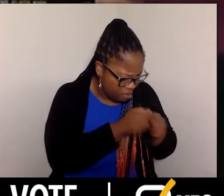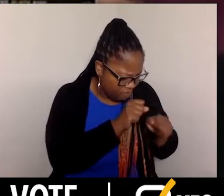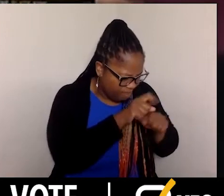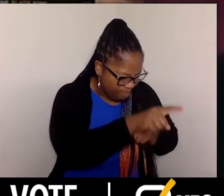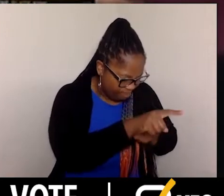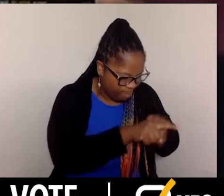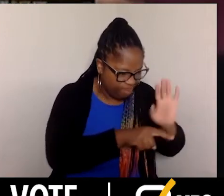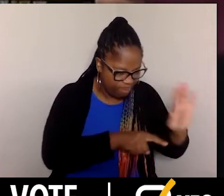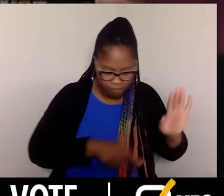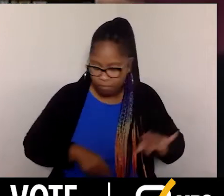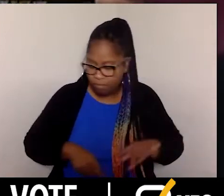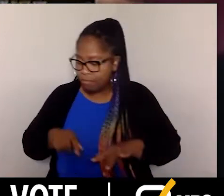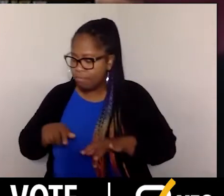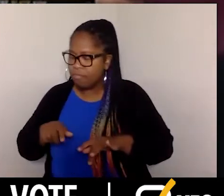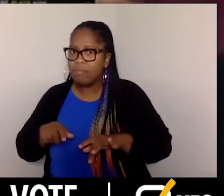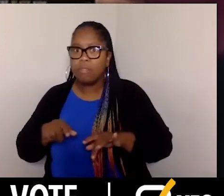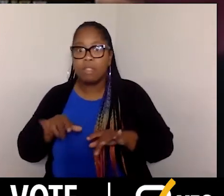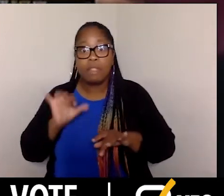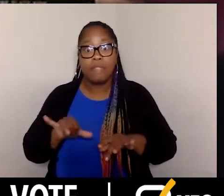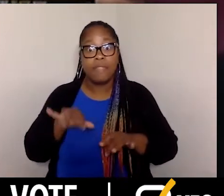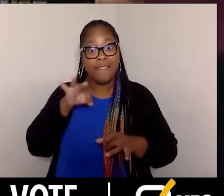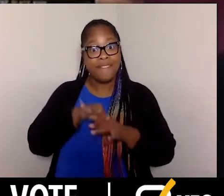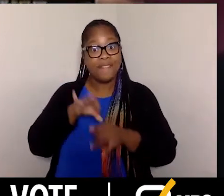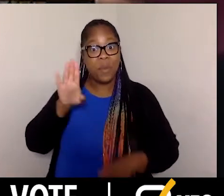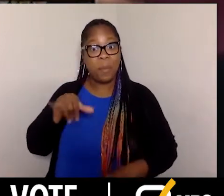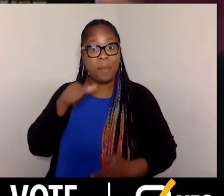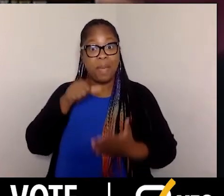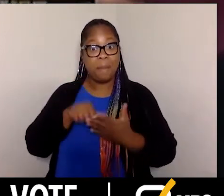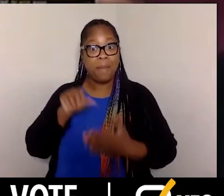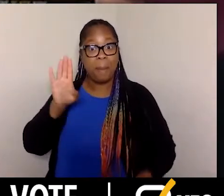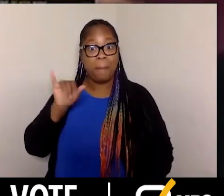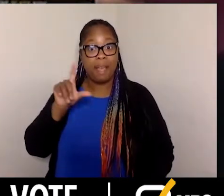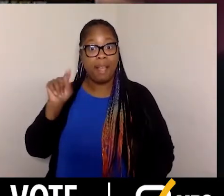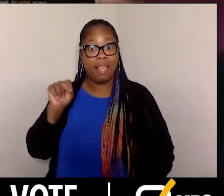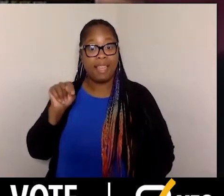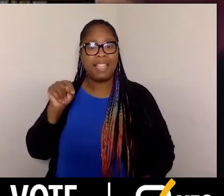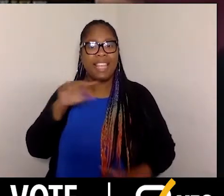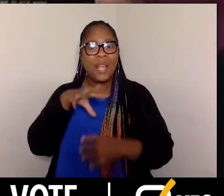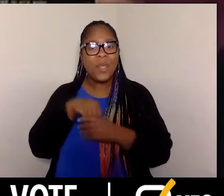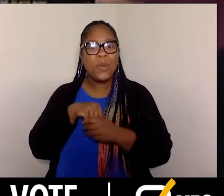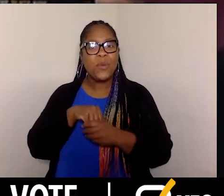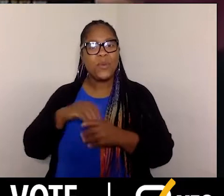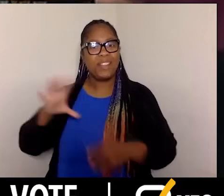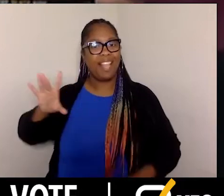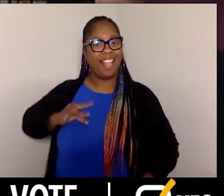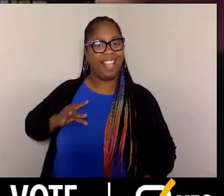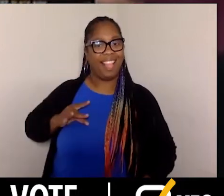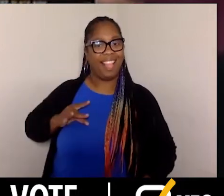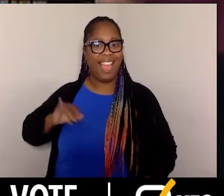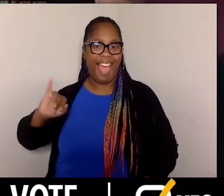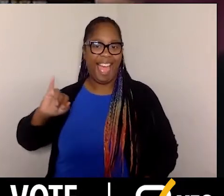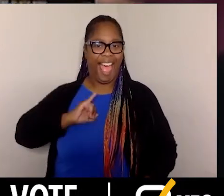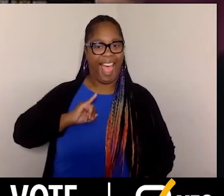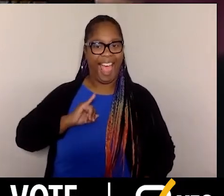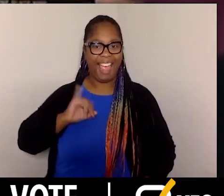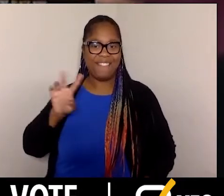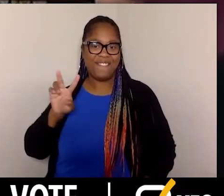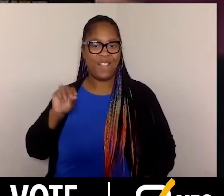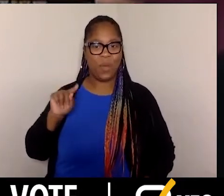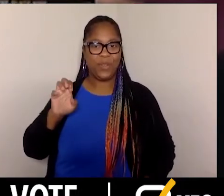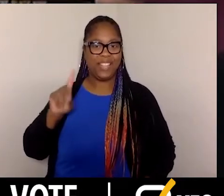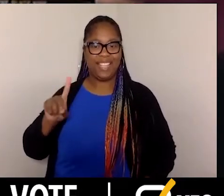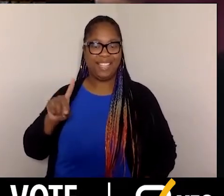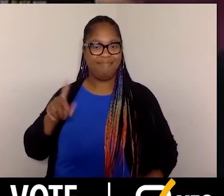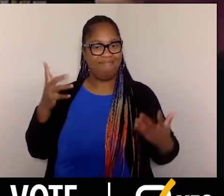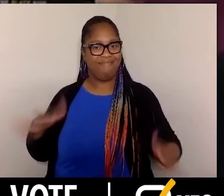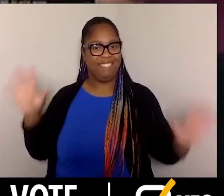love that vote by mail ballots come with the I voted sticker. I will put that sticker on with pride,